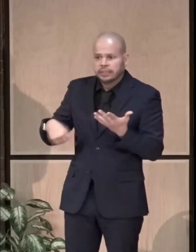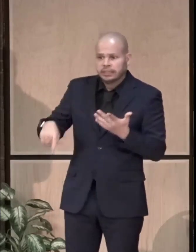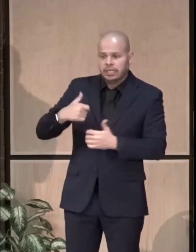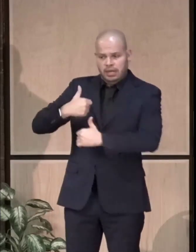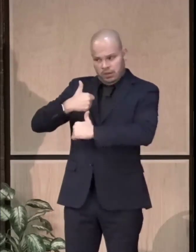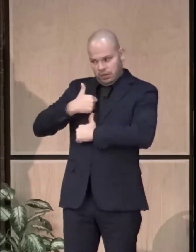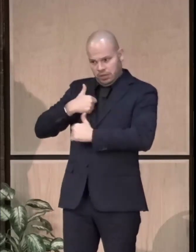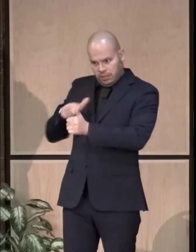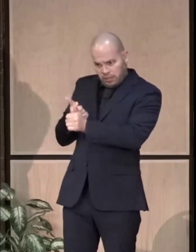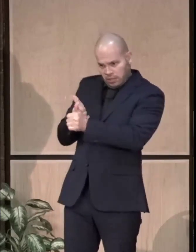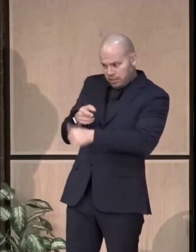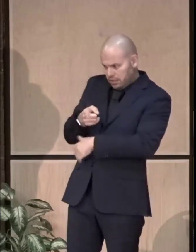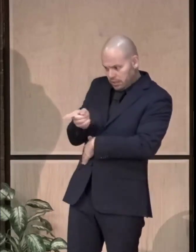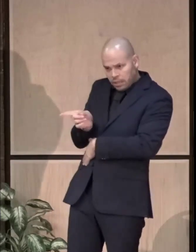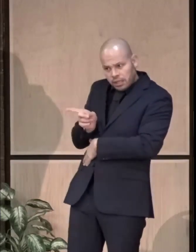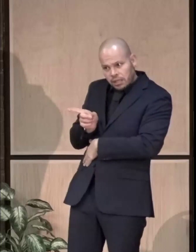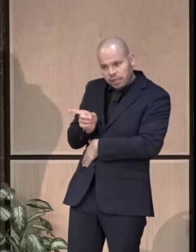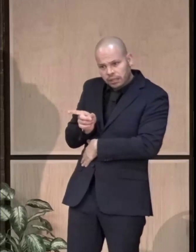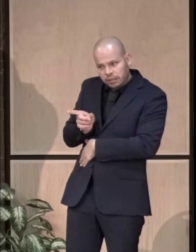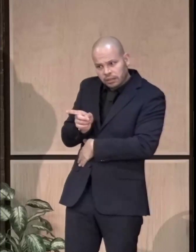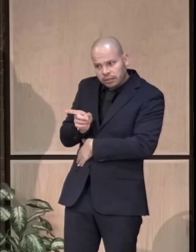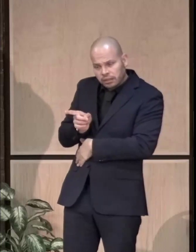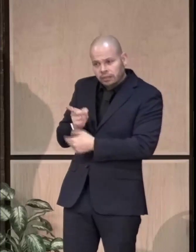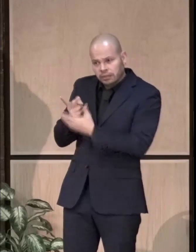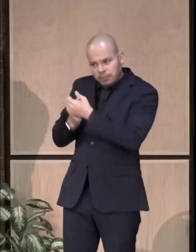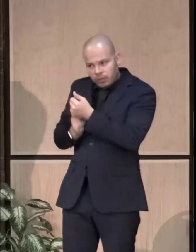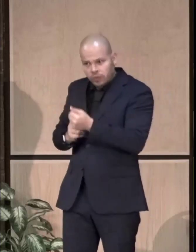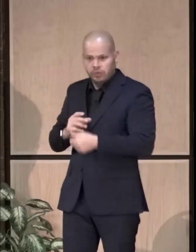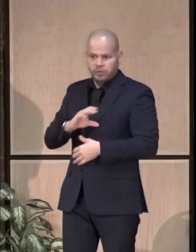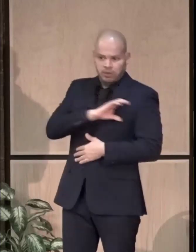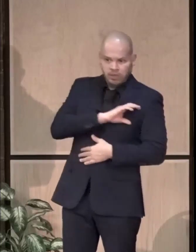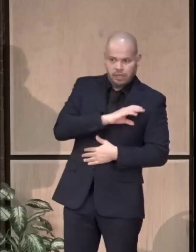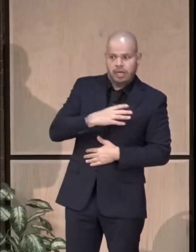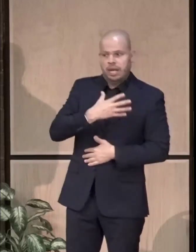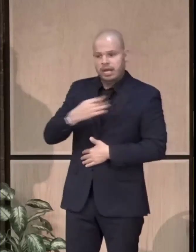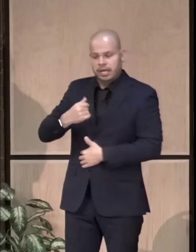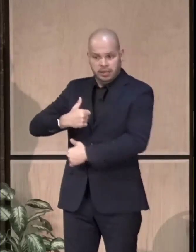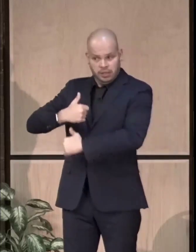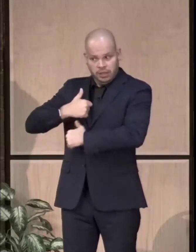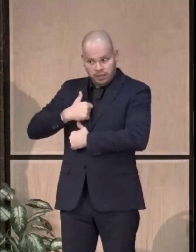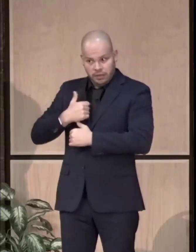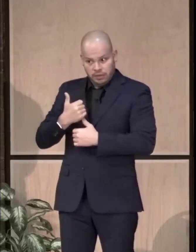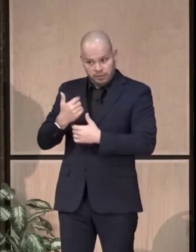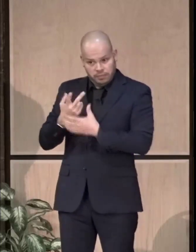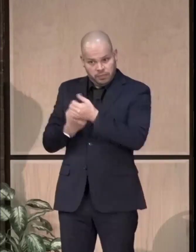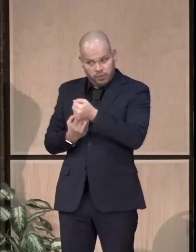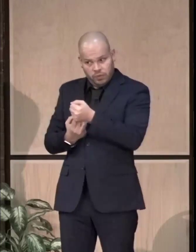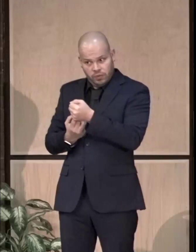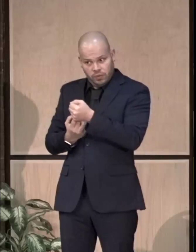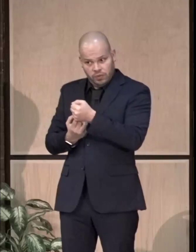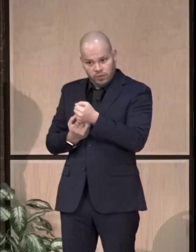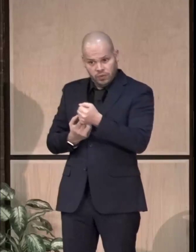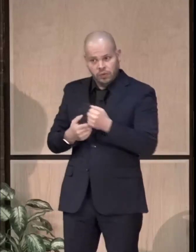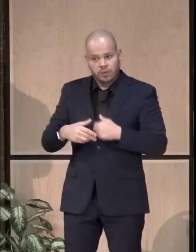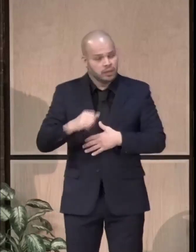We do, yes. And none of them, and you didn't direct any of them to ever contact the Sagadahoc